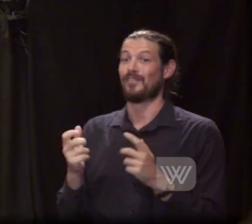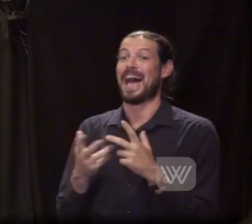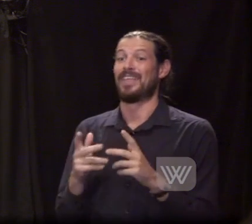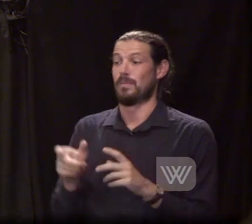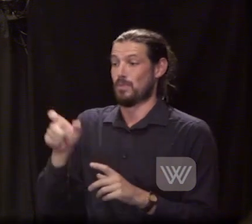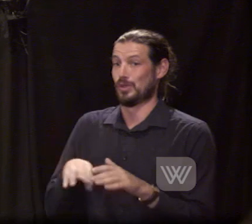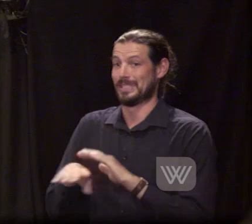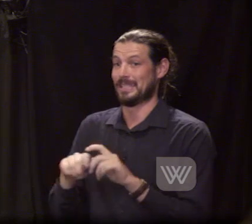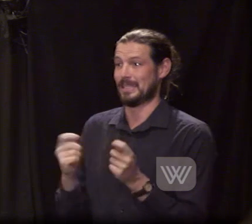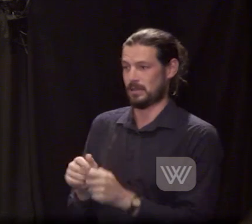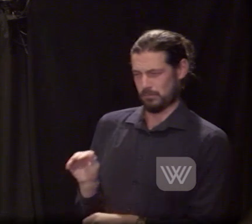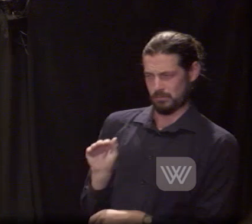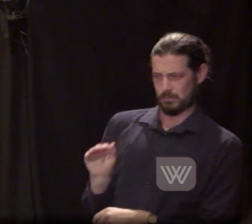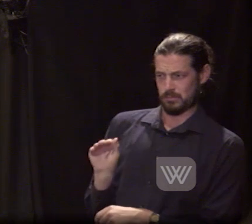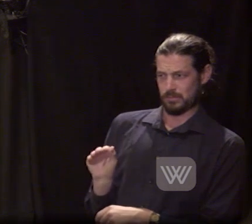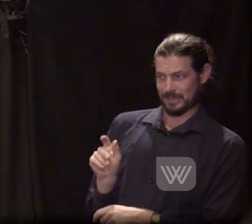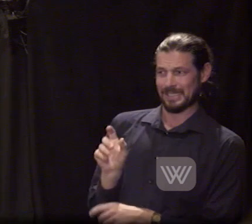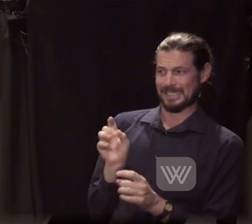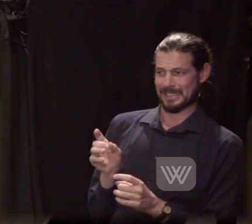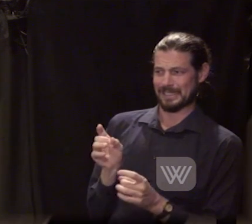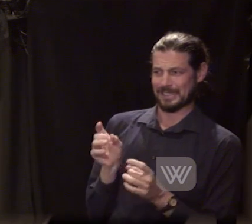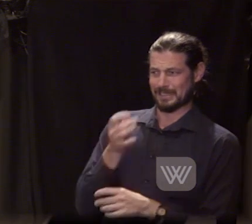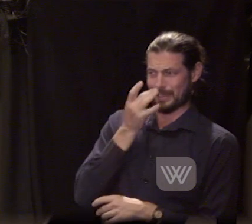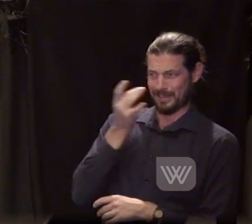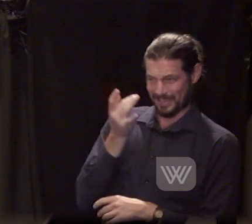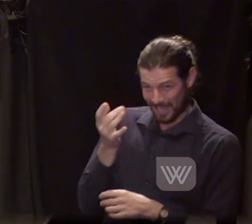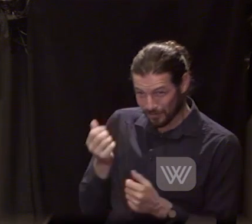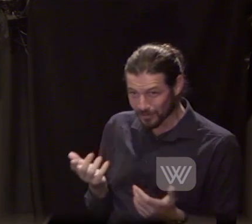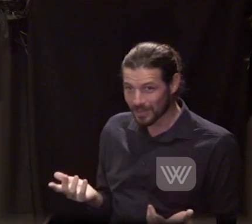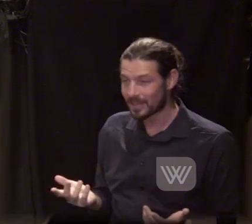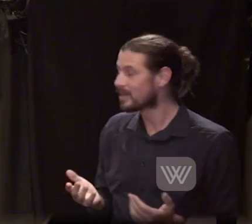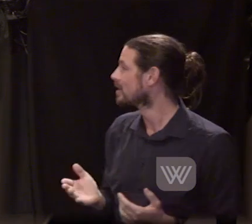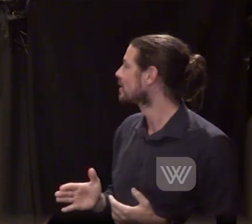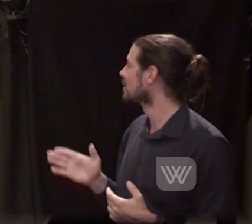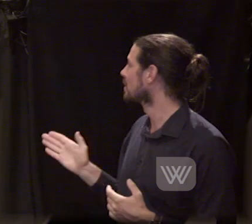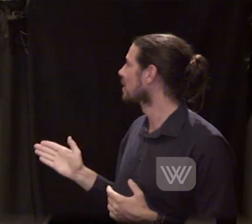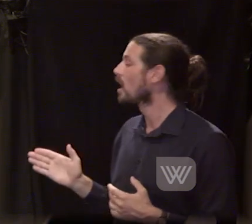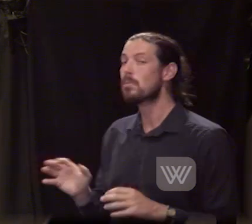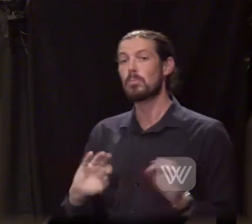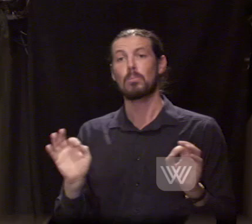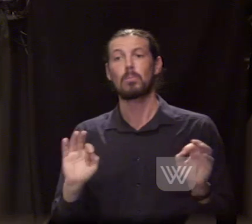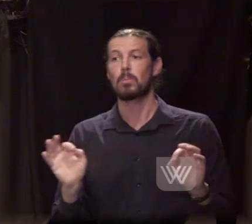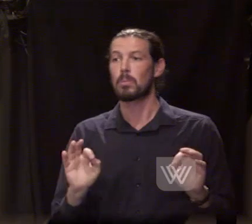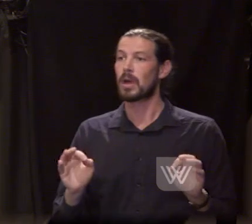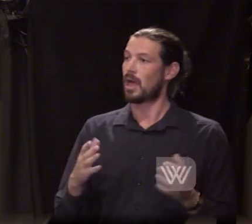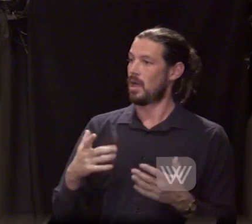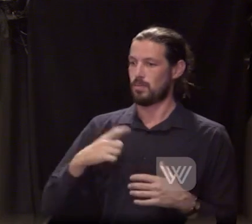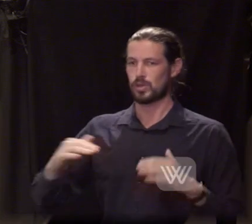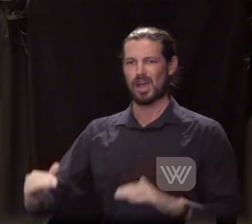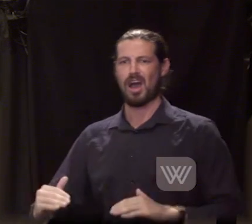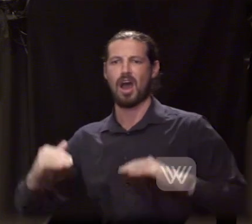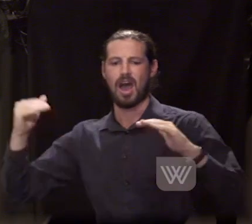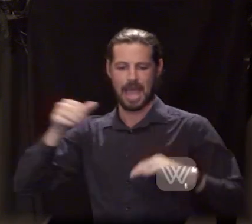should spend more of their water rations that day? Or not? No, actually, and because we're at such a high elevation, it was really low humidity, we